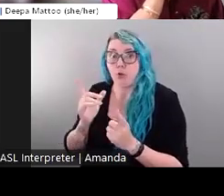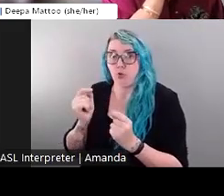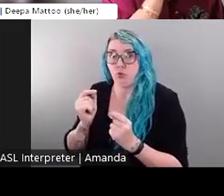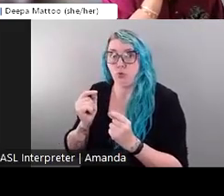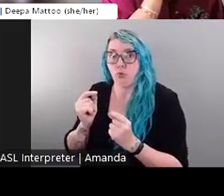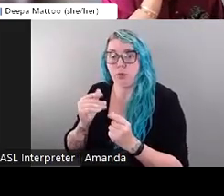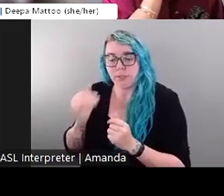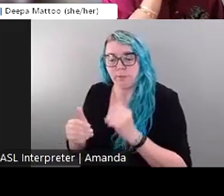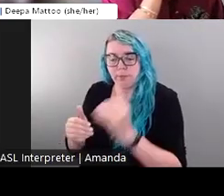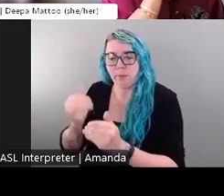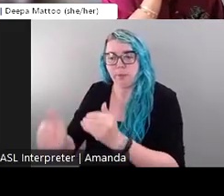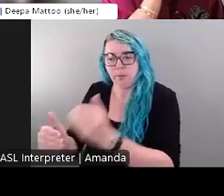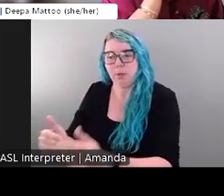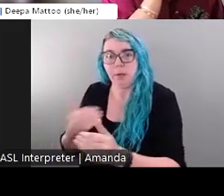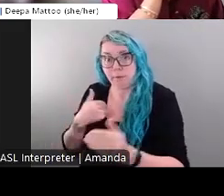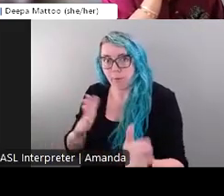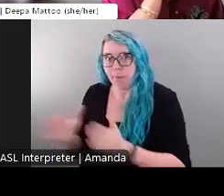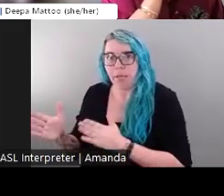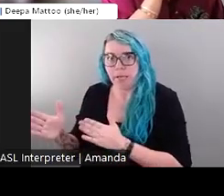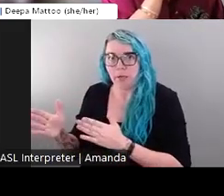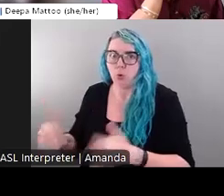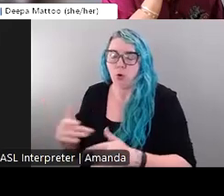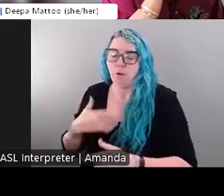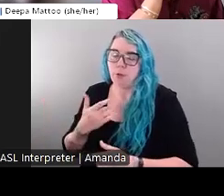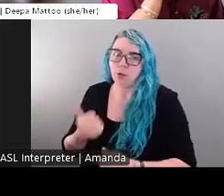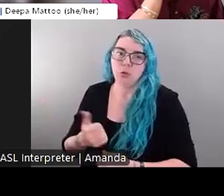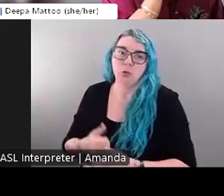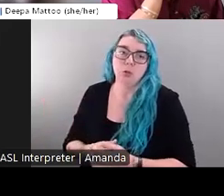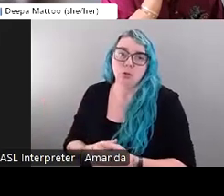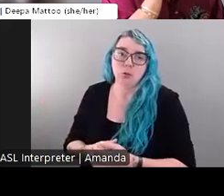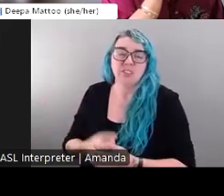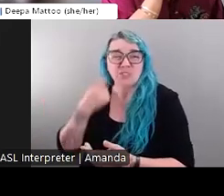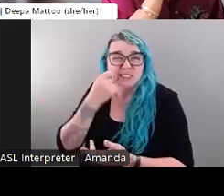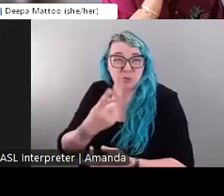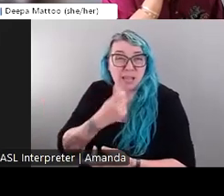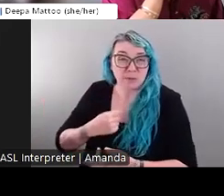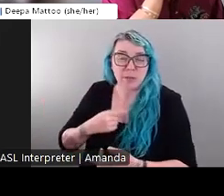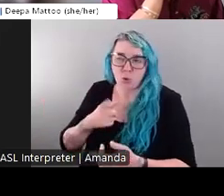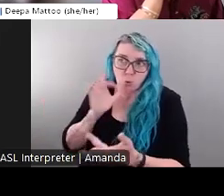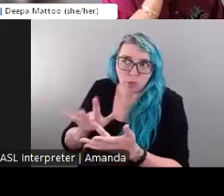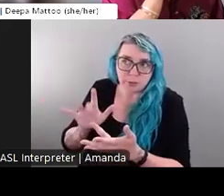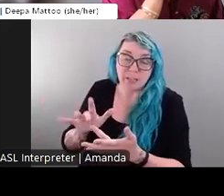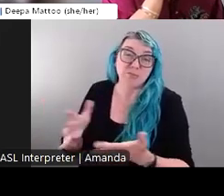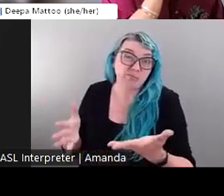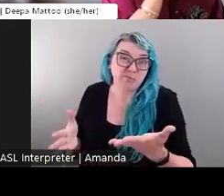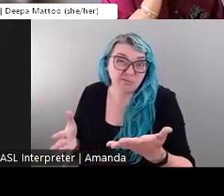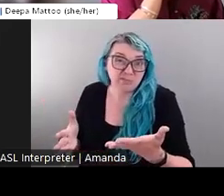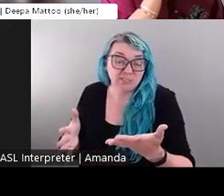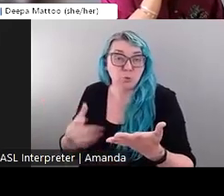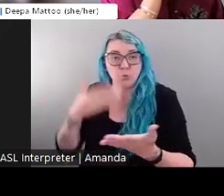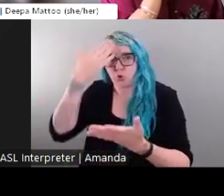So even just talking through like contacting a trusted friend and thinking about a route that you could take to